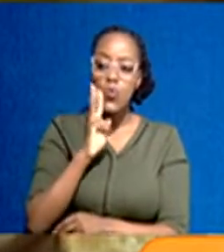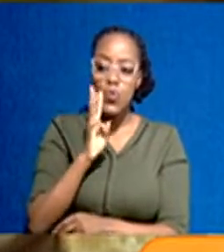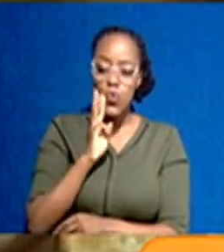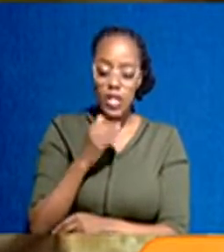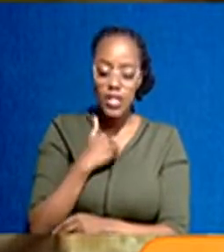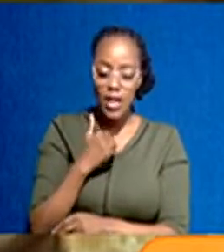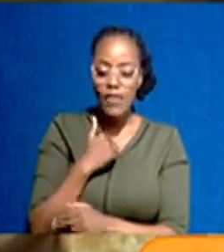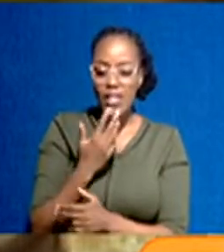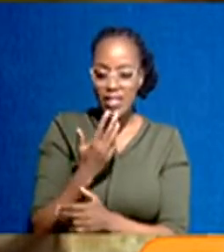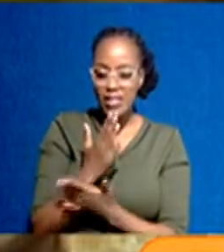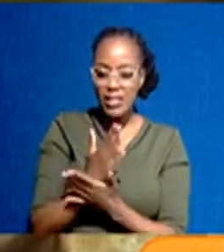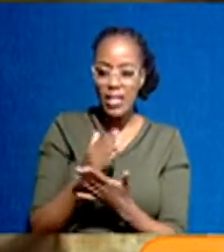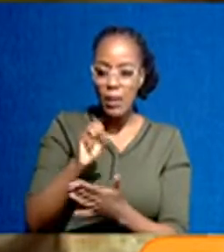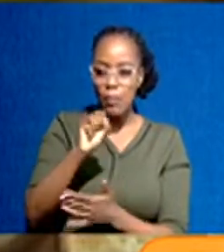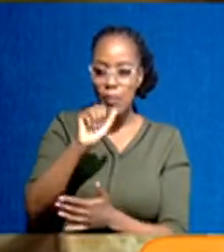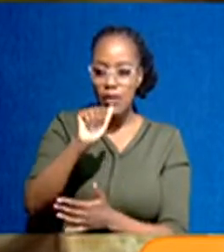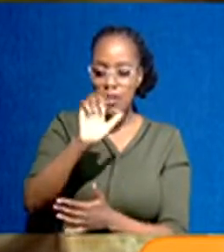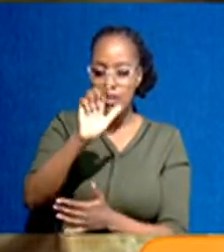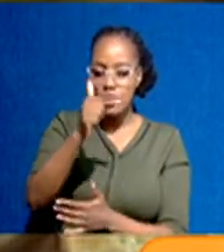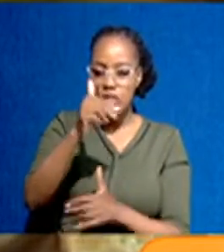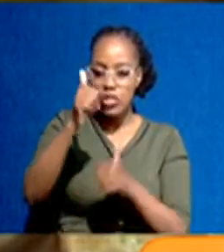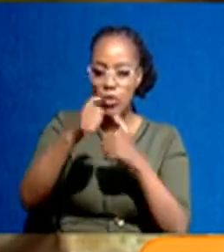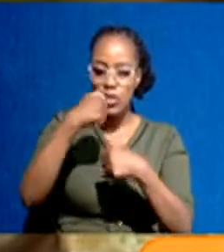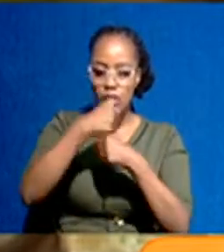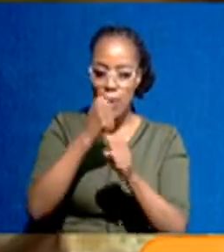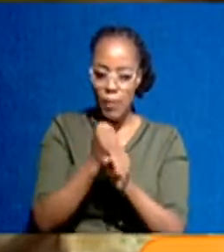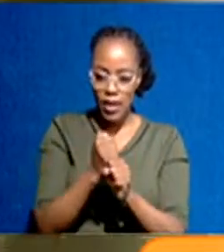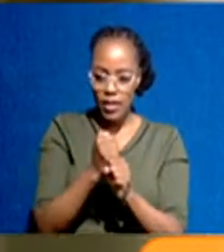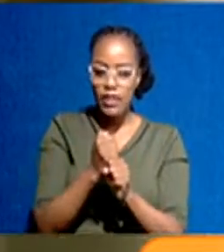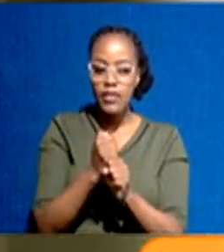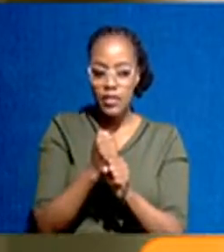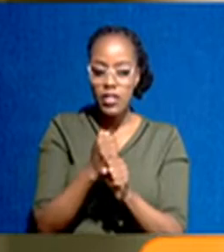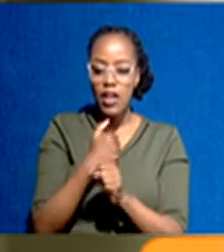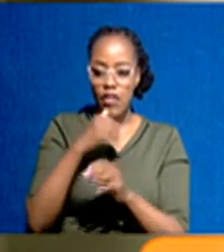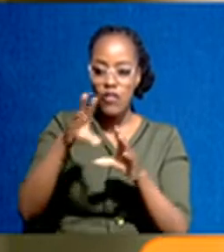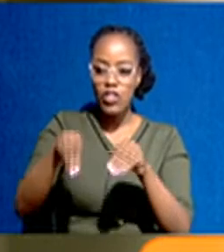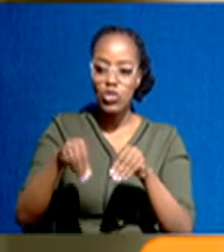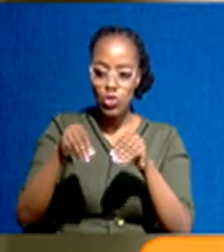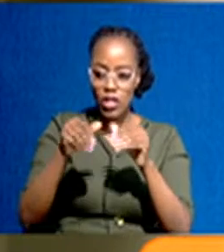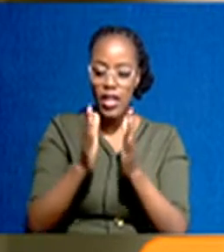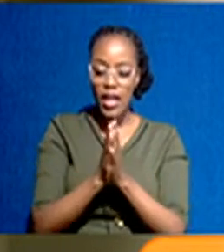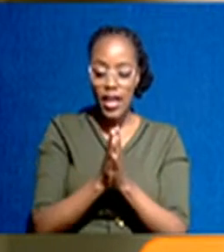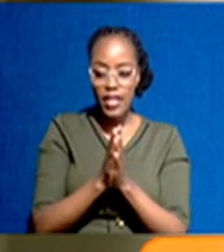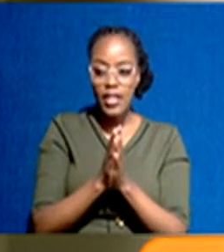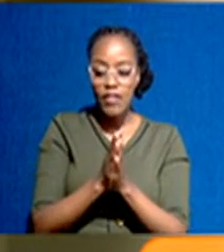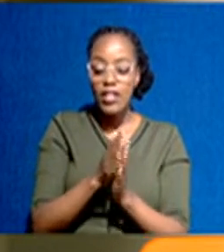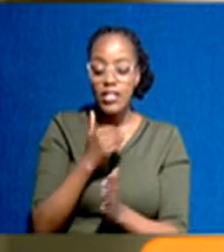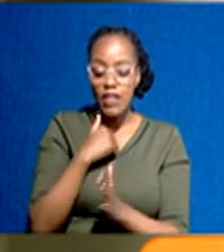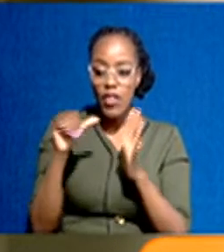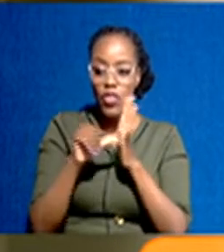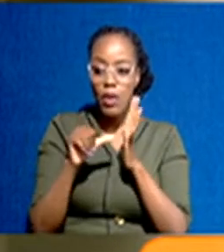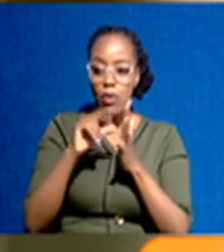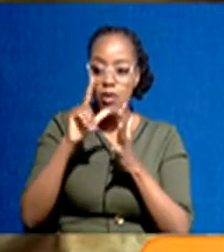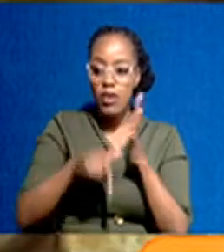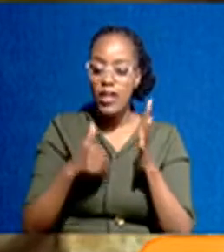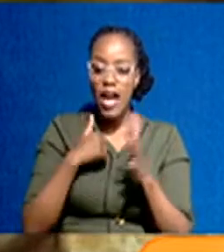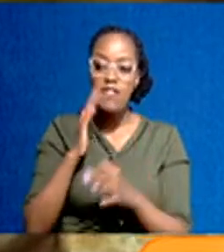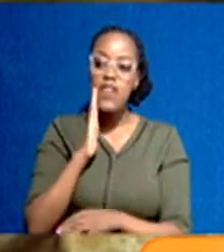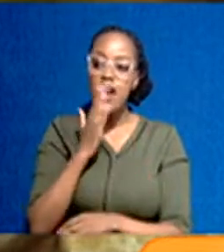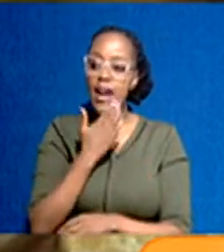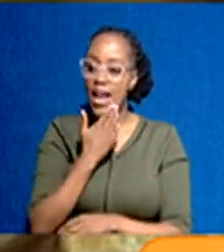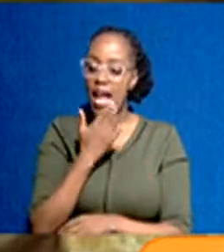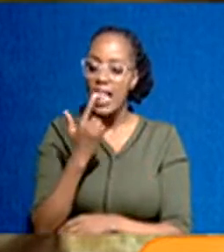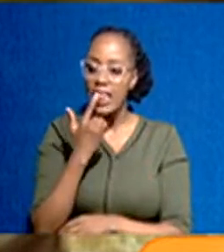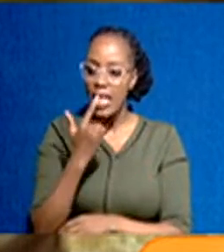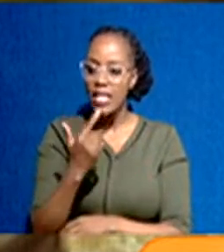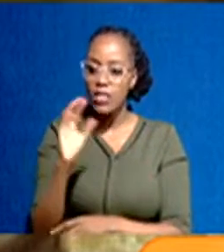soluble salt that occurs naturally in groundwater, foods, soil, and some minerals. The trouble is it has no color, taste,